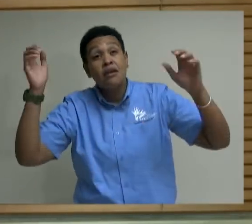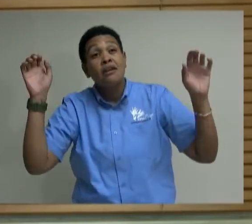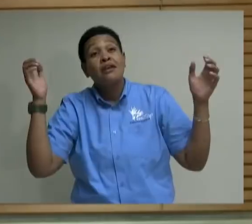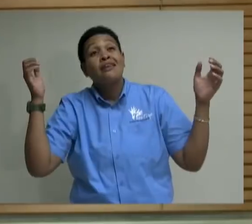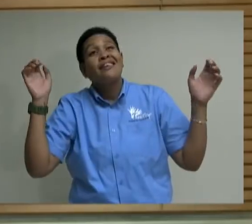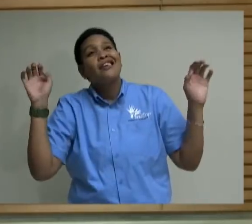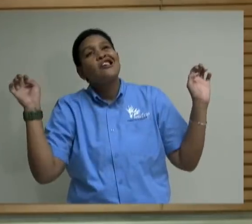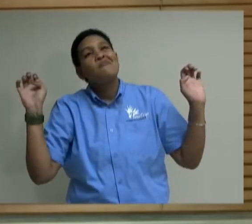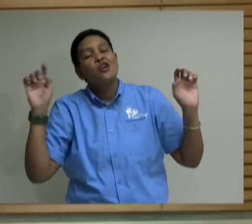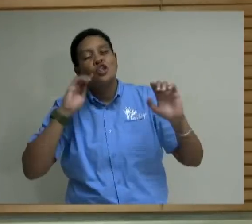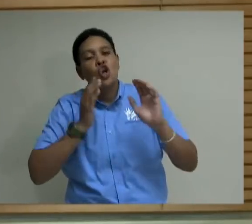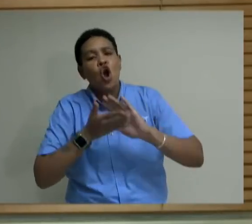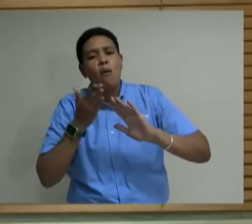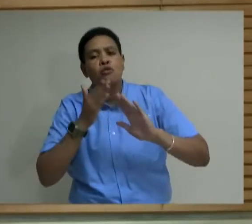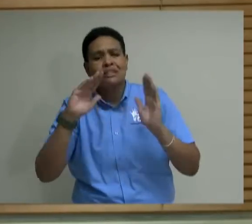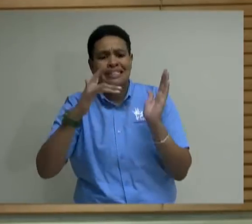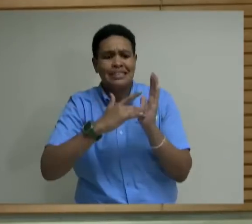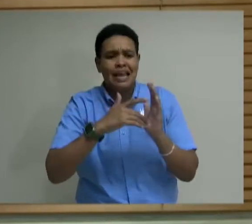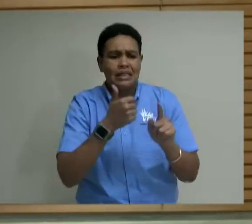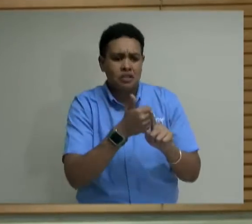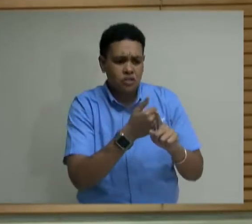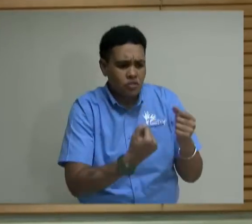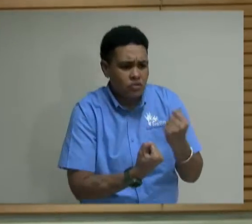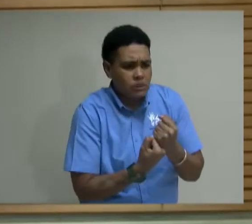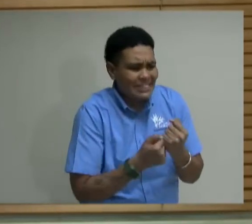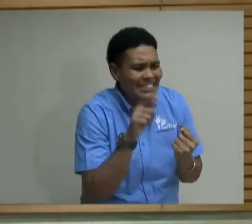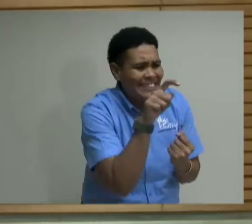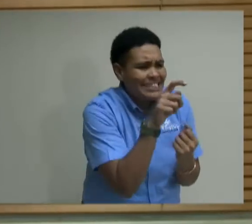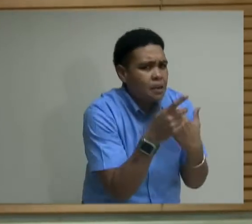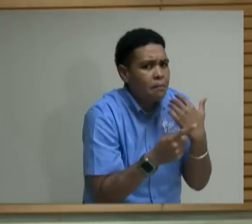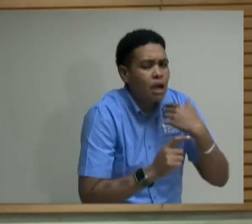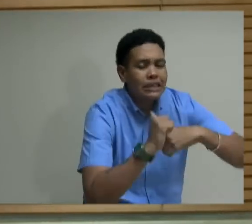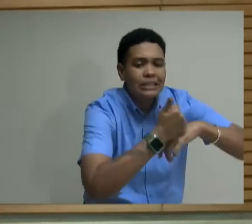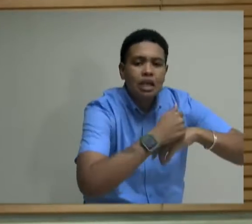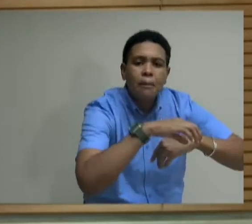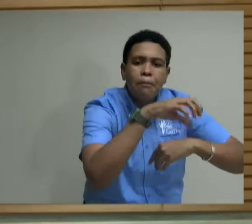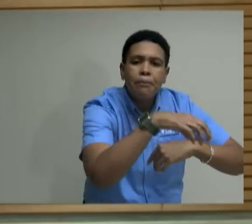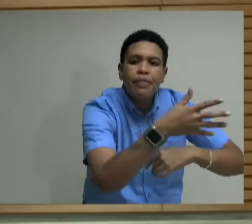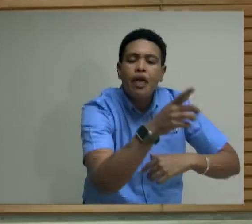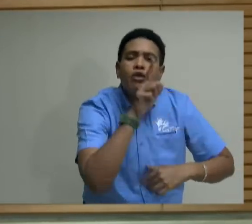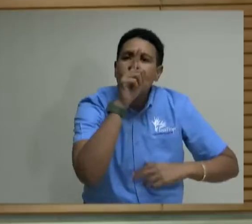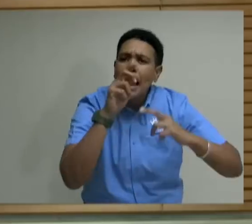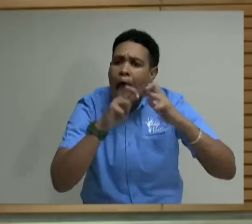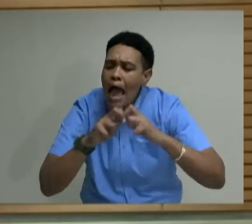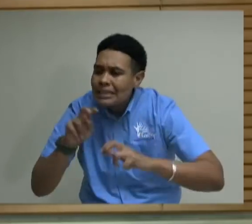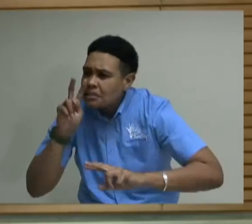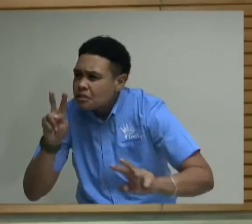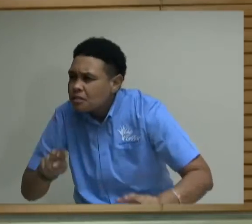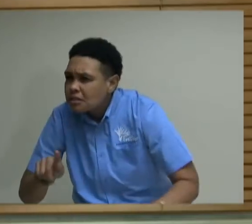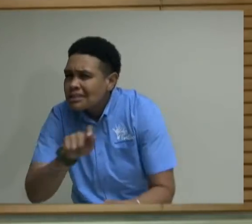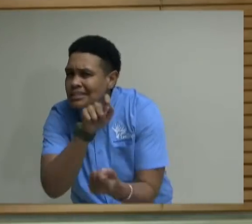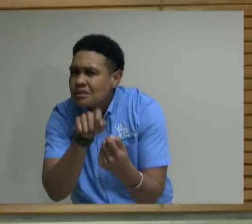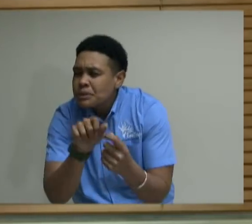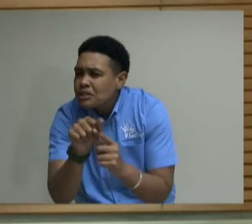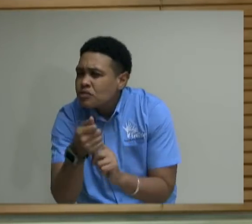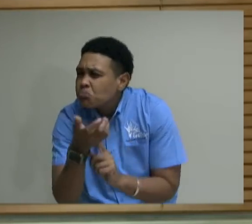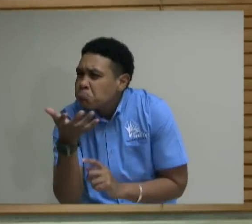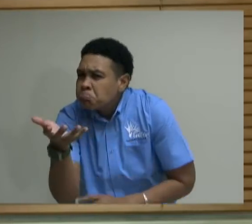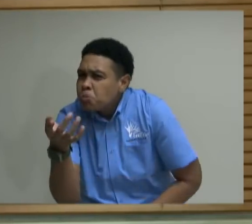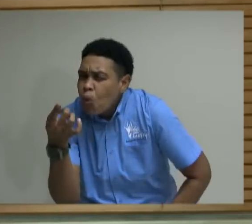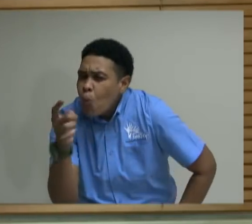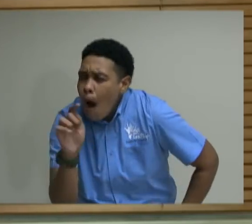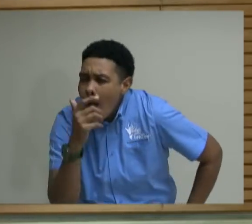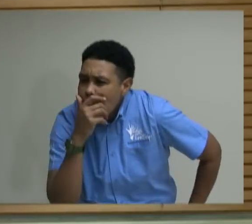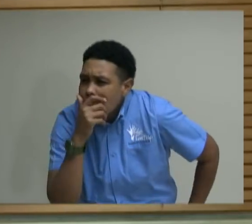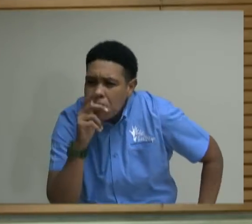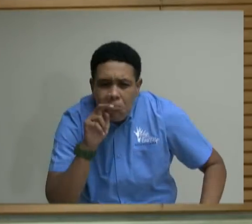functions responsive to the emergent needs of the parish. So it really was assessing the particular circumstances around that